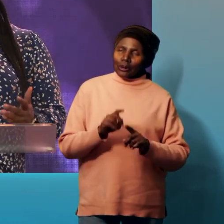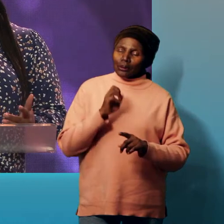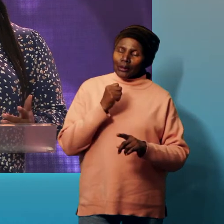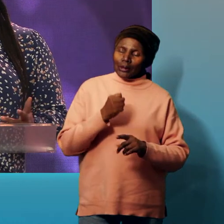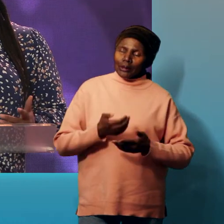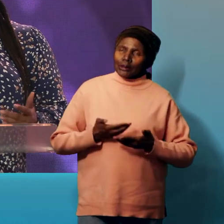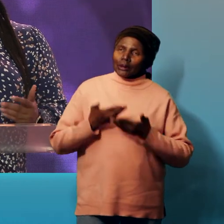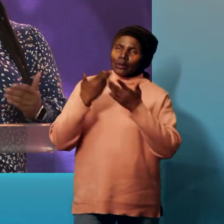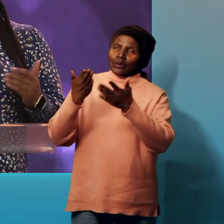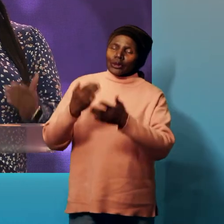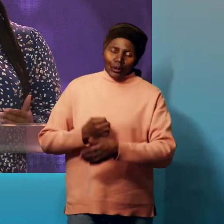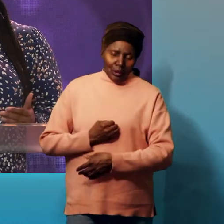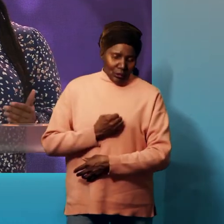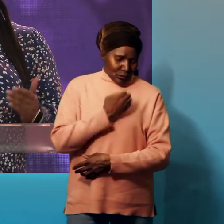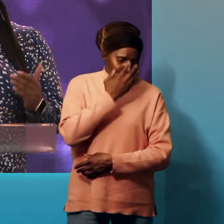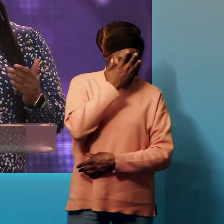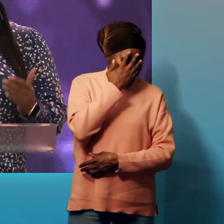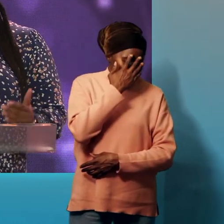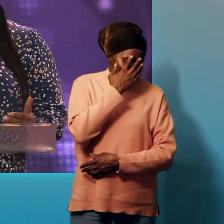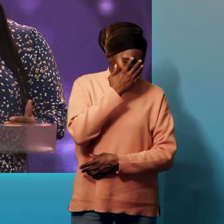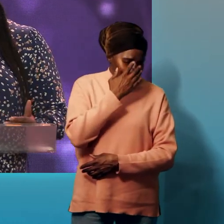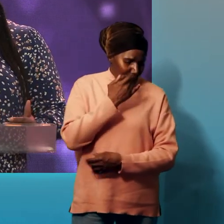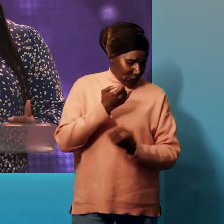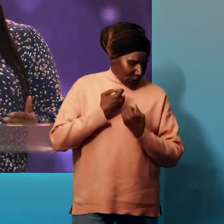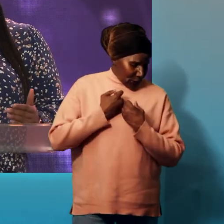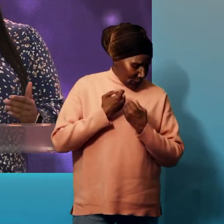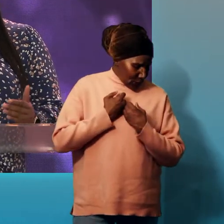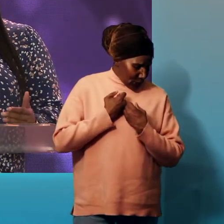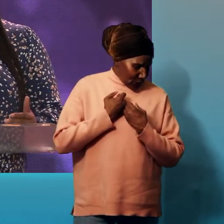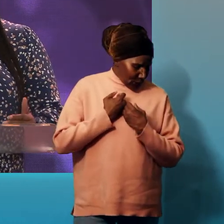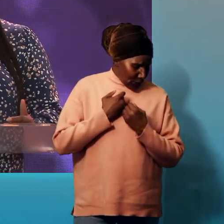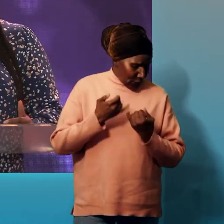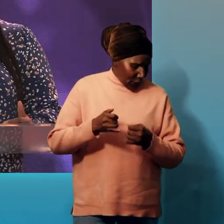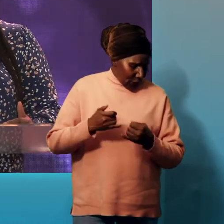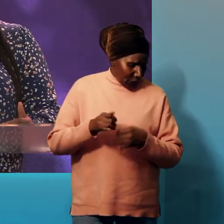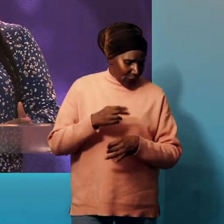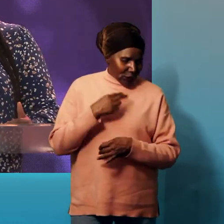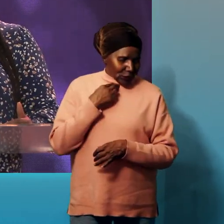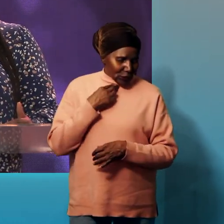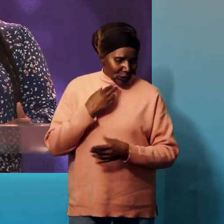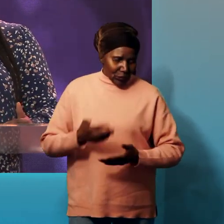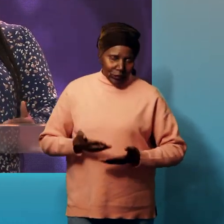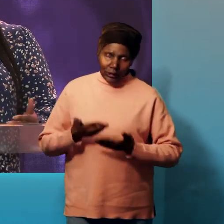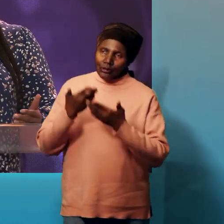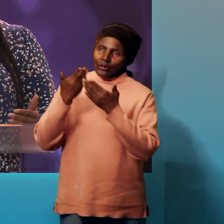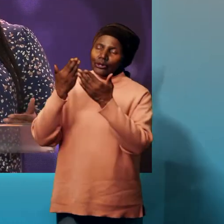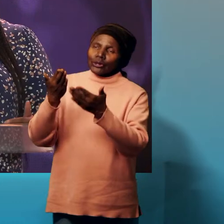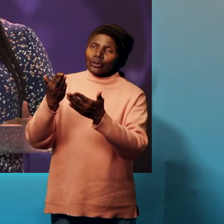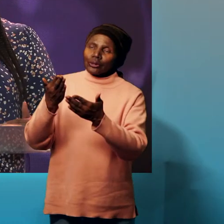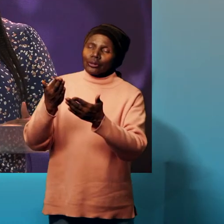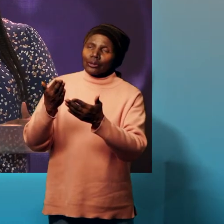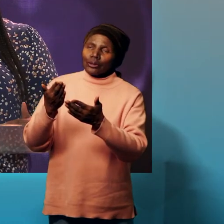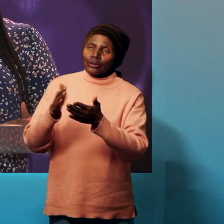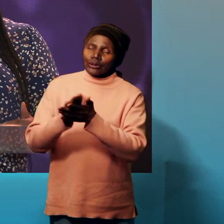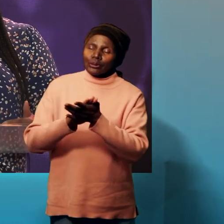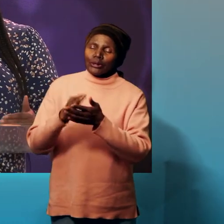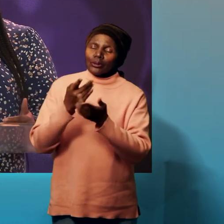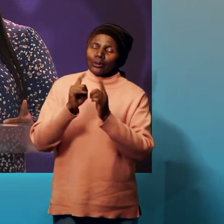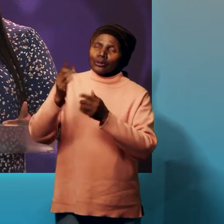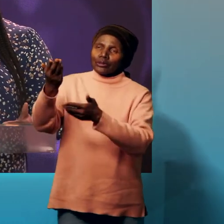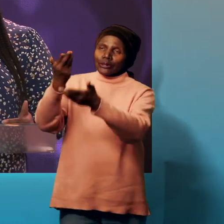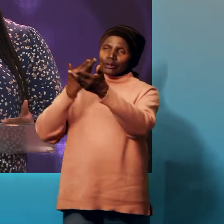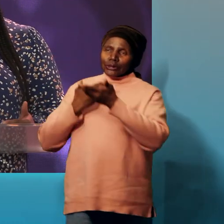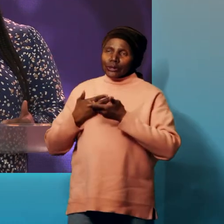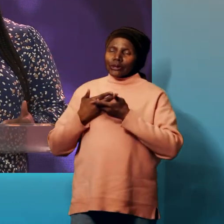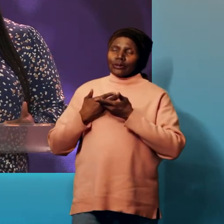our guilt, our failures to your feet every time, and we will be healed and we